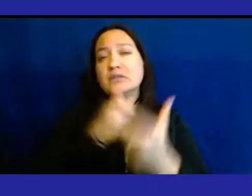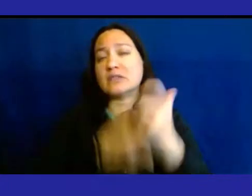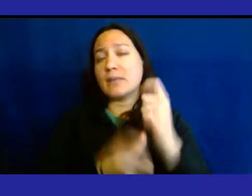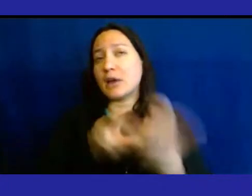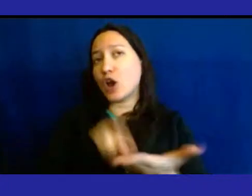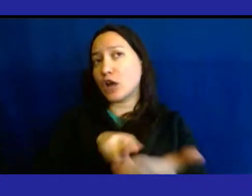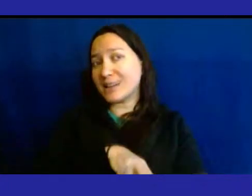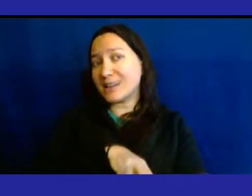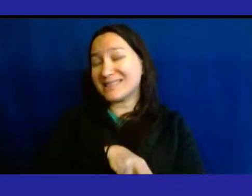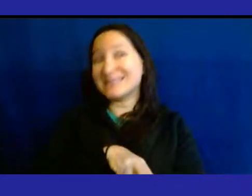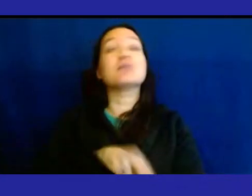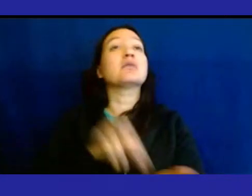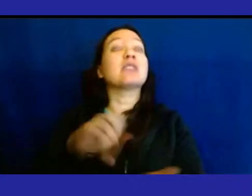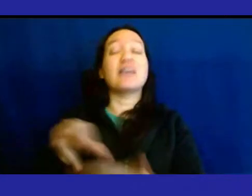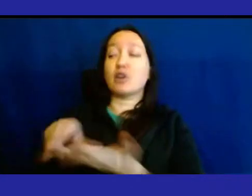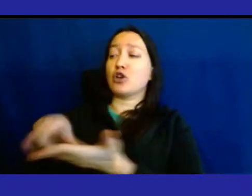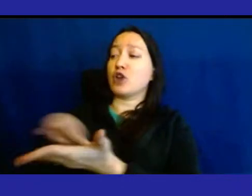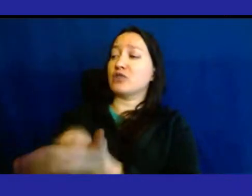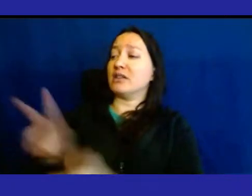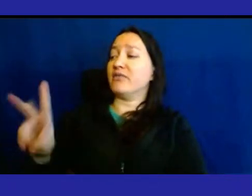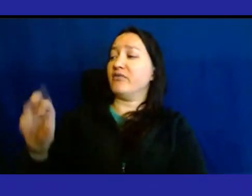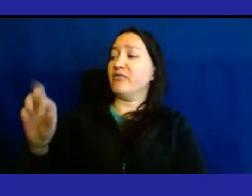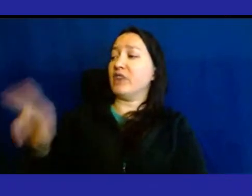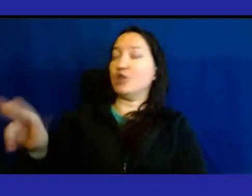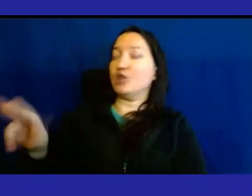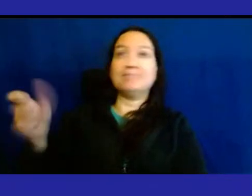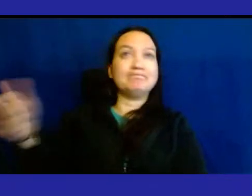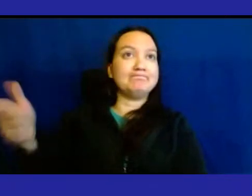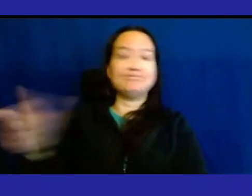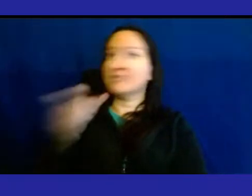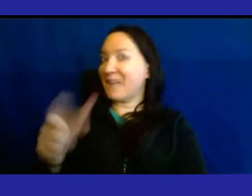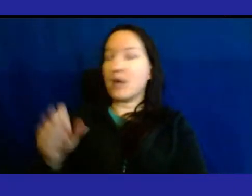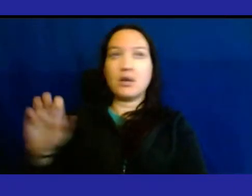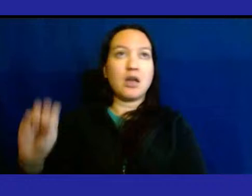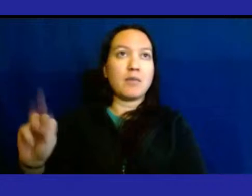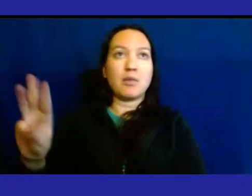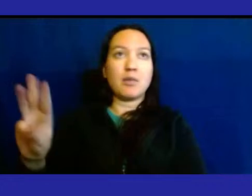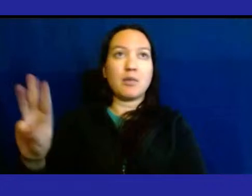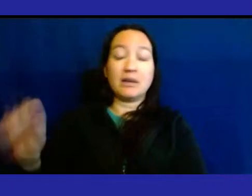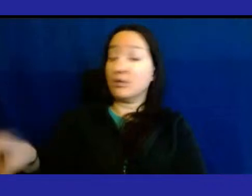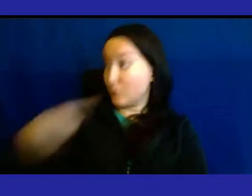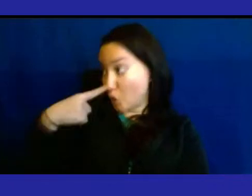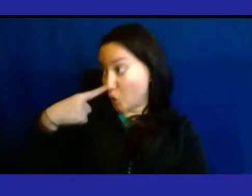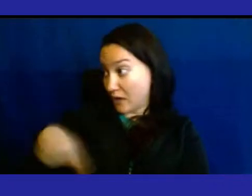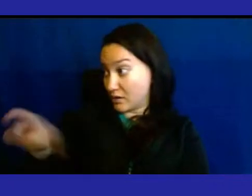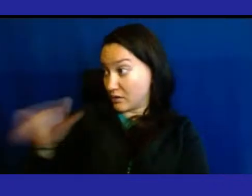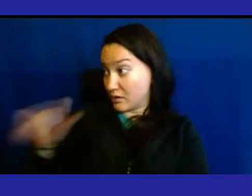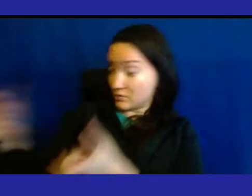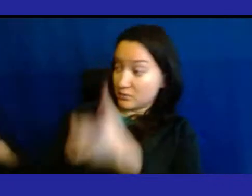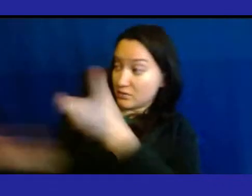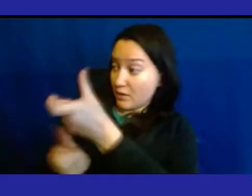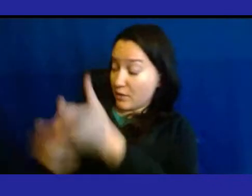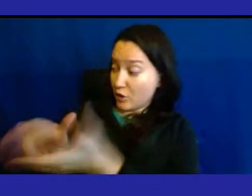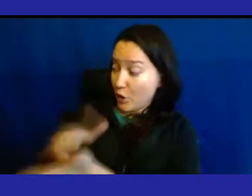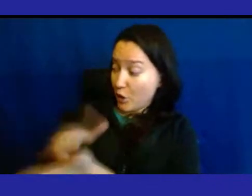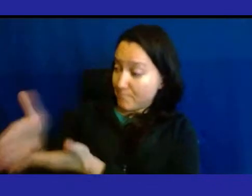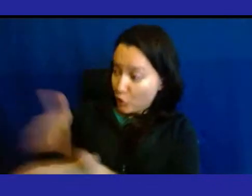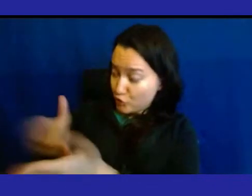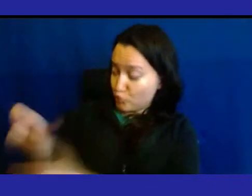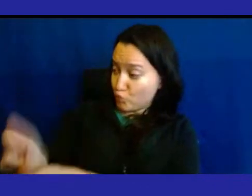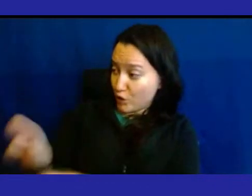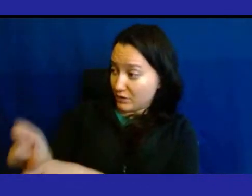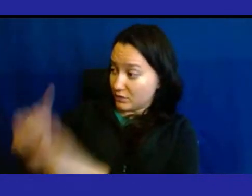if we are contracting with a vendor that is not an MWBE, we ask them to subcontract a portion of their work to